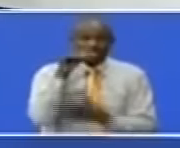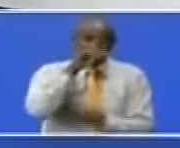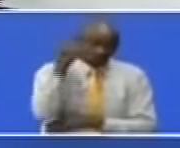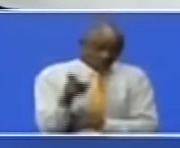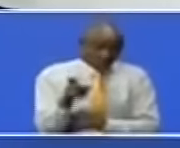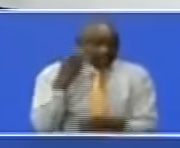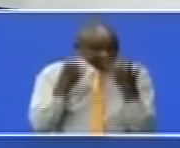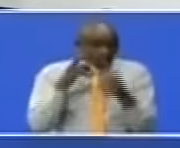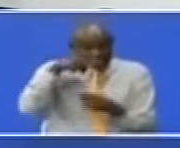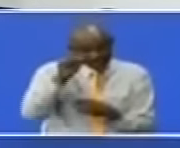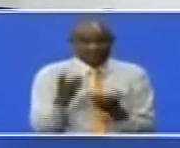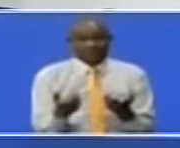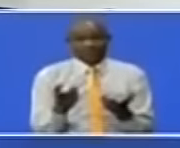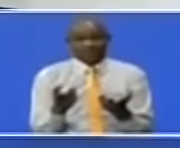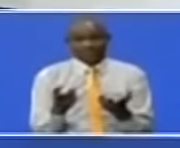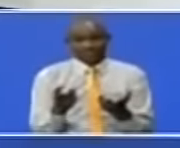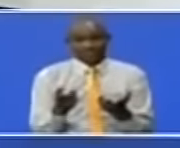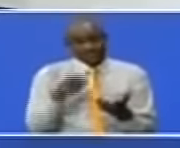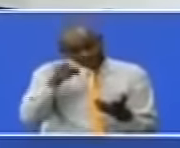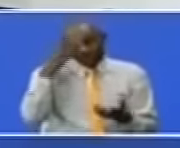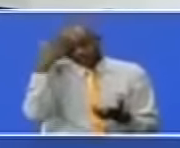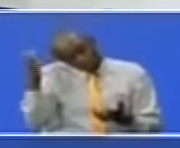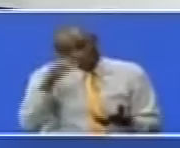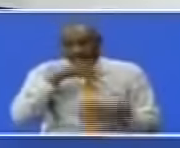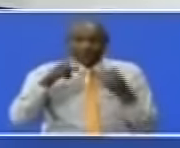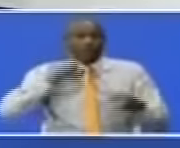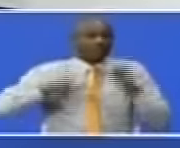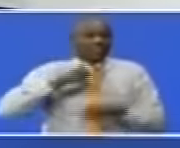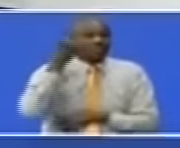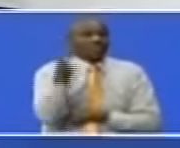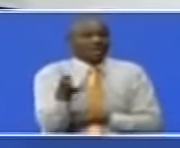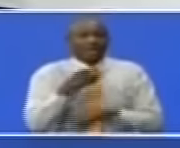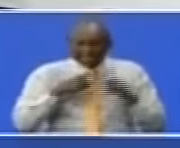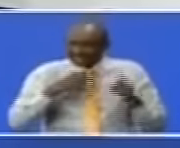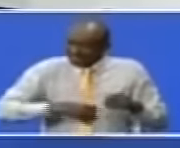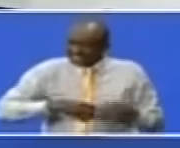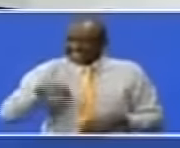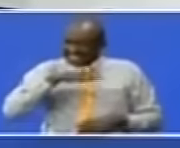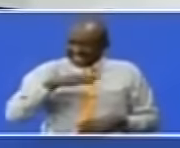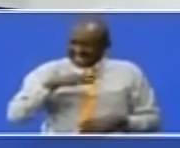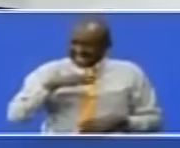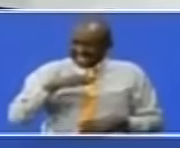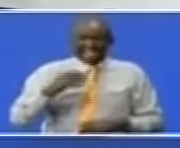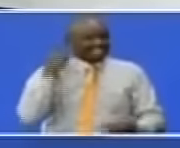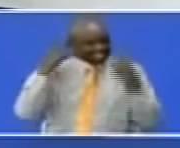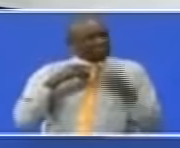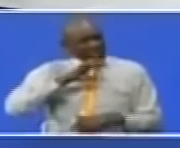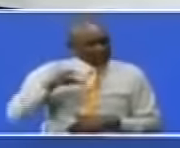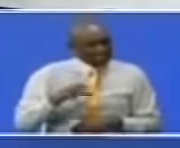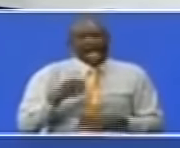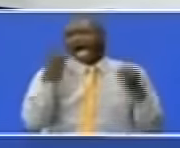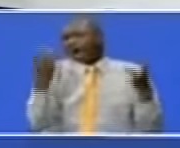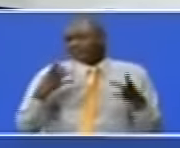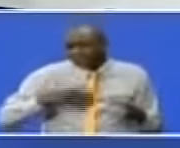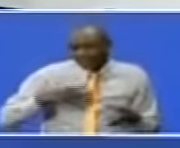you may not be a population demographer, Mr. Smart, but in Malindi and in Kericho County, how many